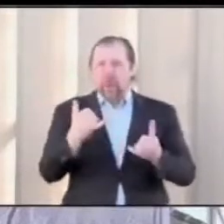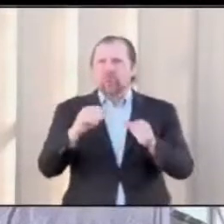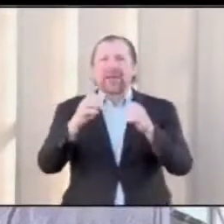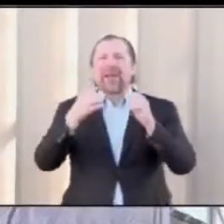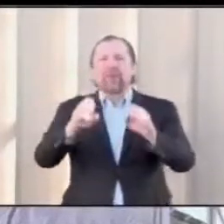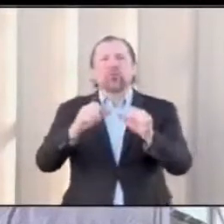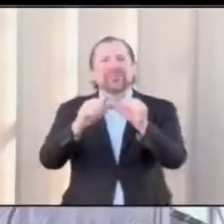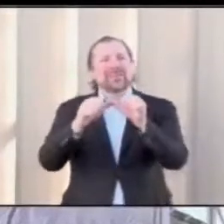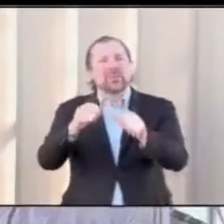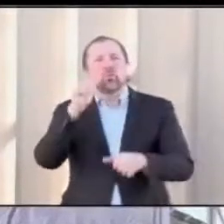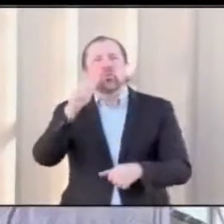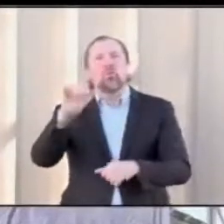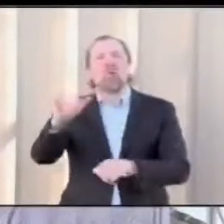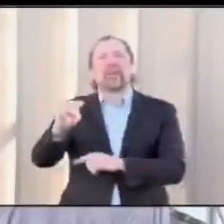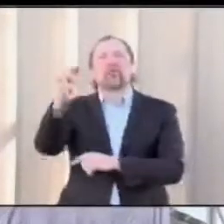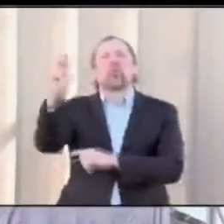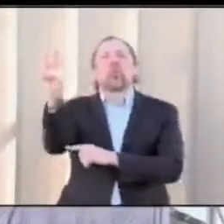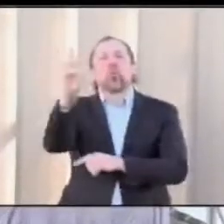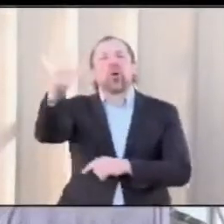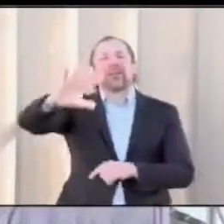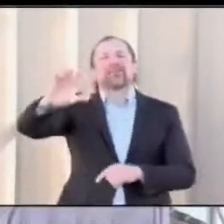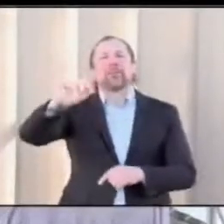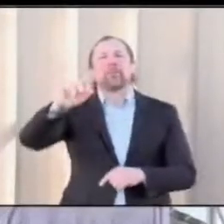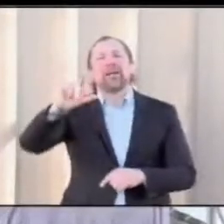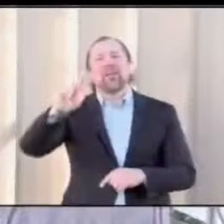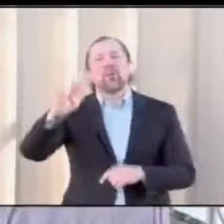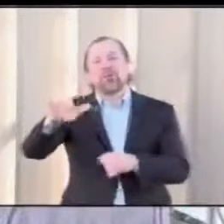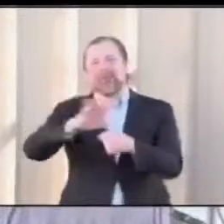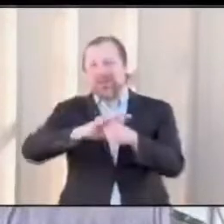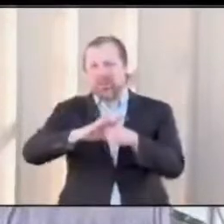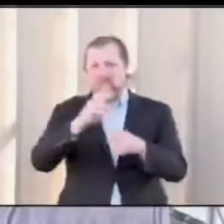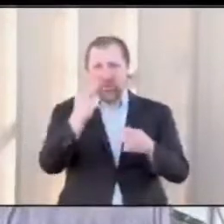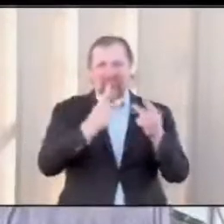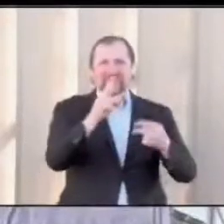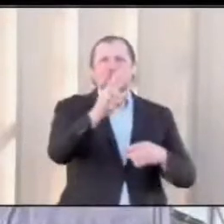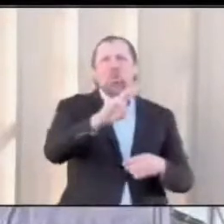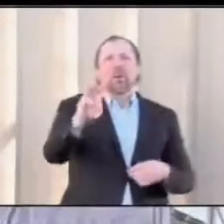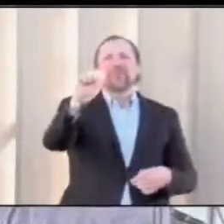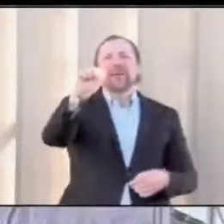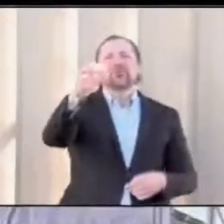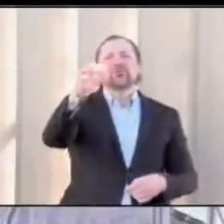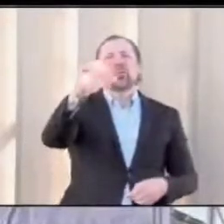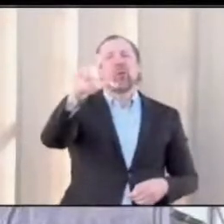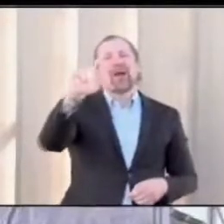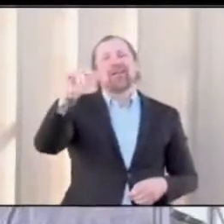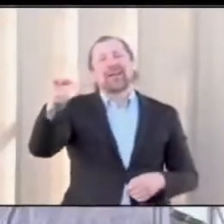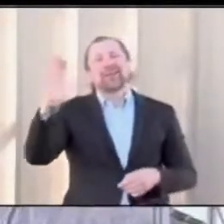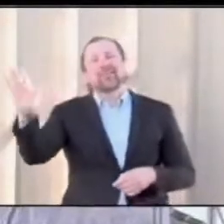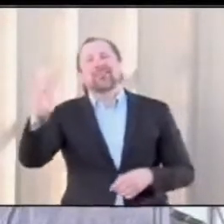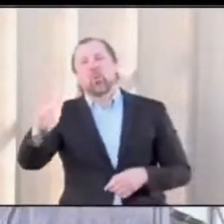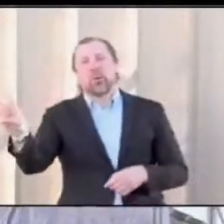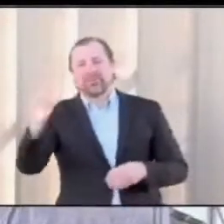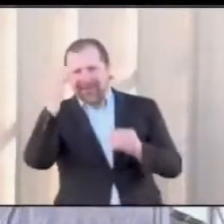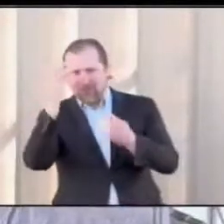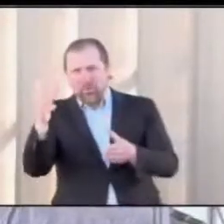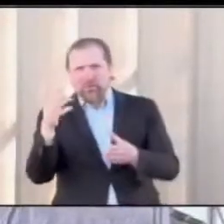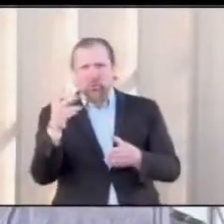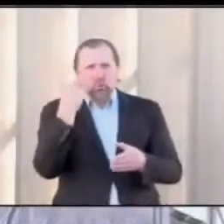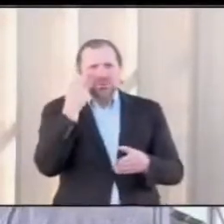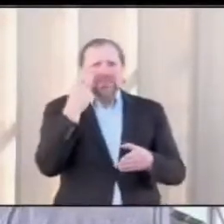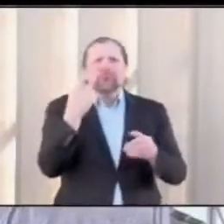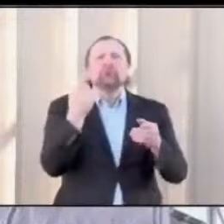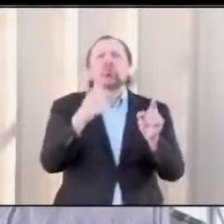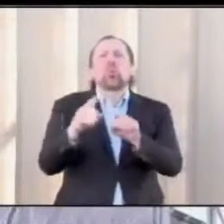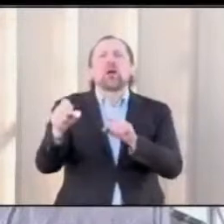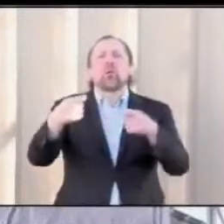in the northwest Malibu area. Residents can also visit SoCal Gas Community Information Booth at the Pavilions Grocery Store